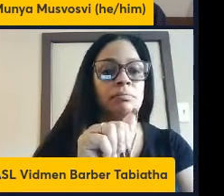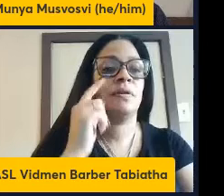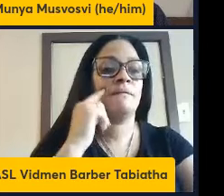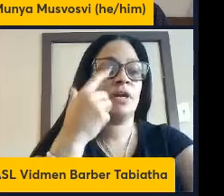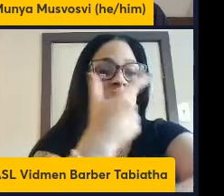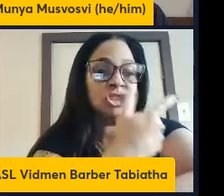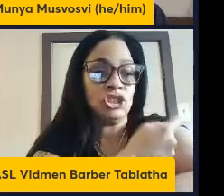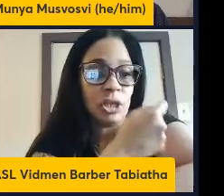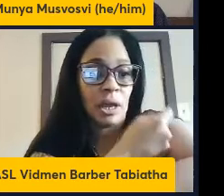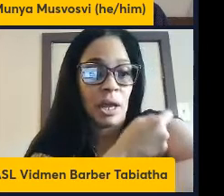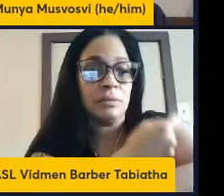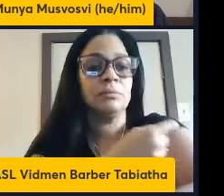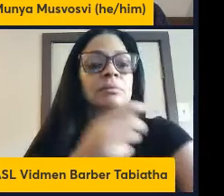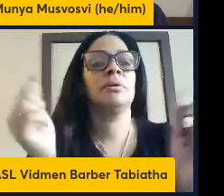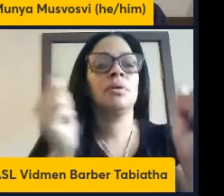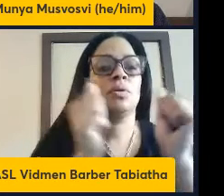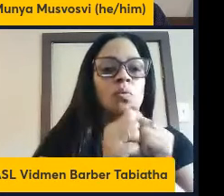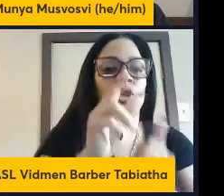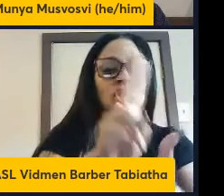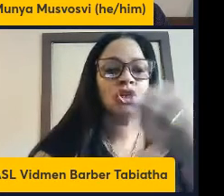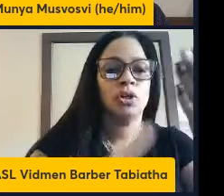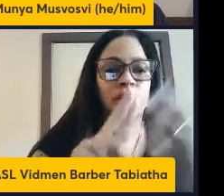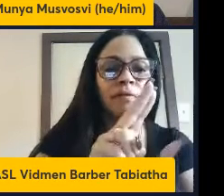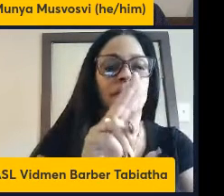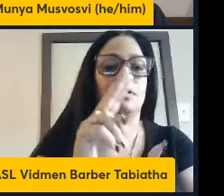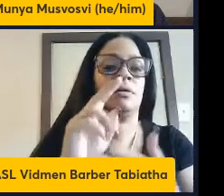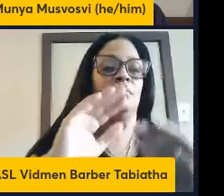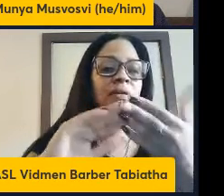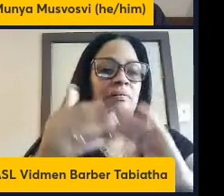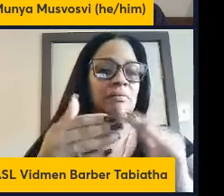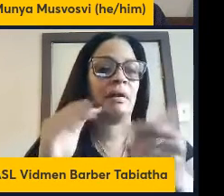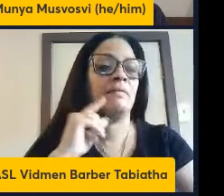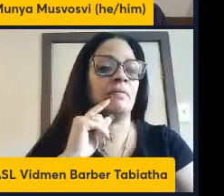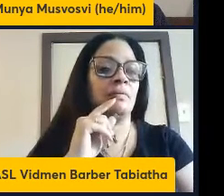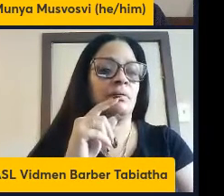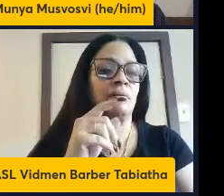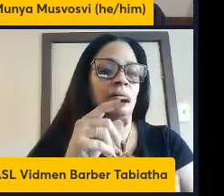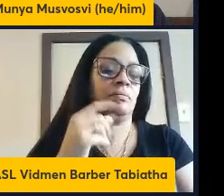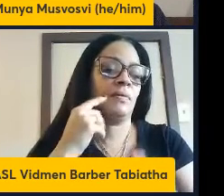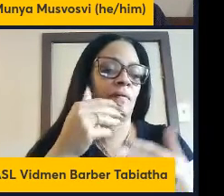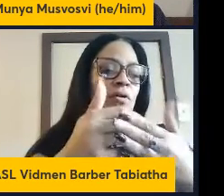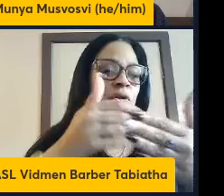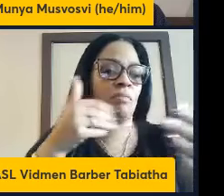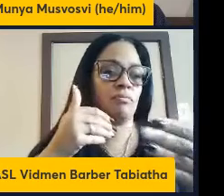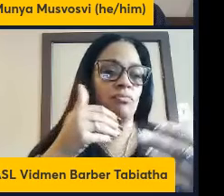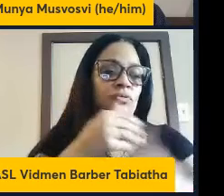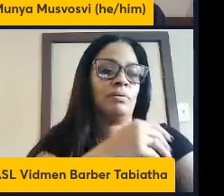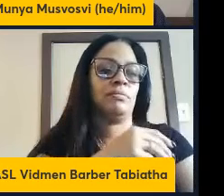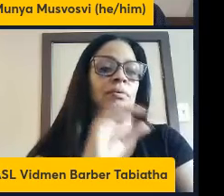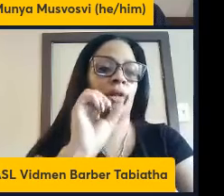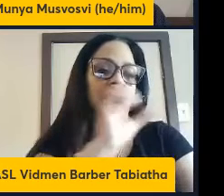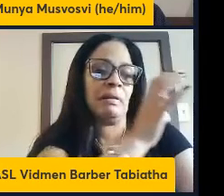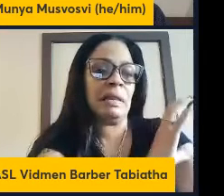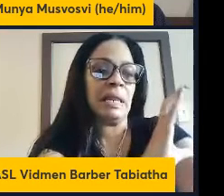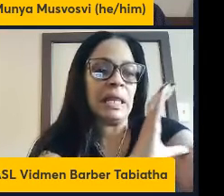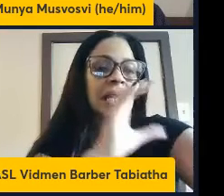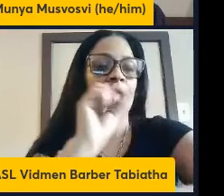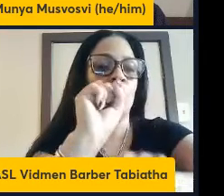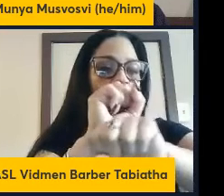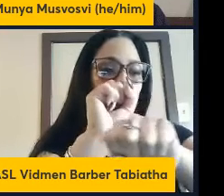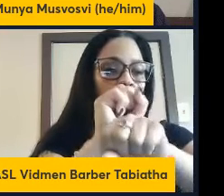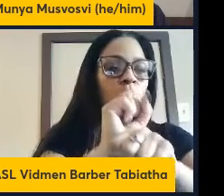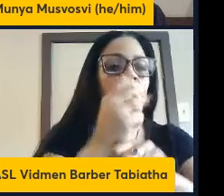We also have a collaborator at the University of Cape Town who is able to do some of the preclinical work. So by partnering with these two groups,